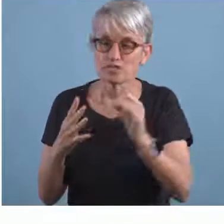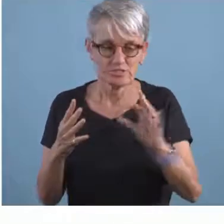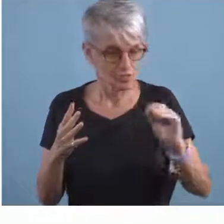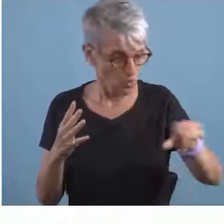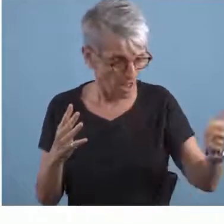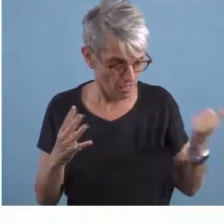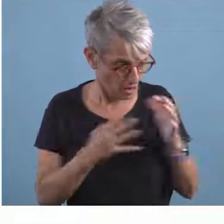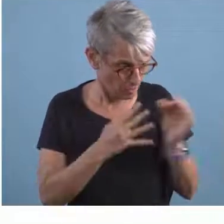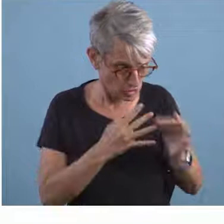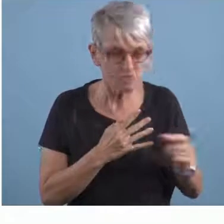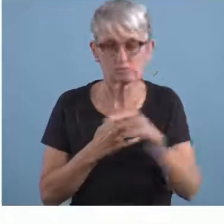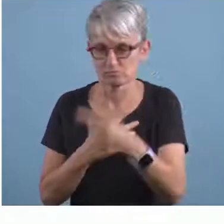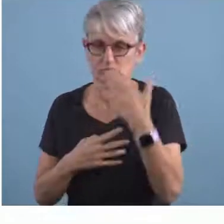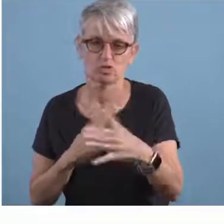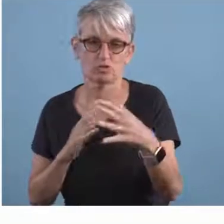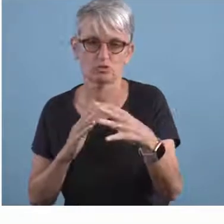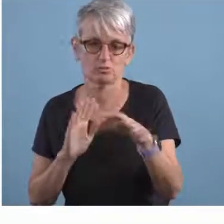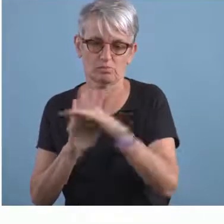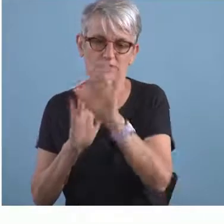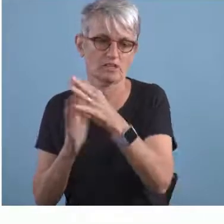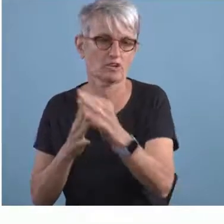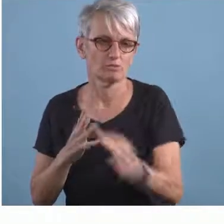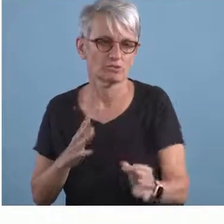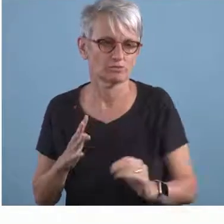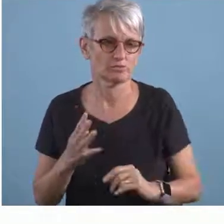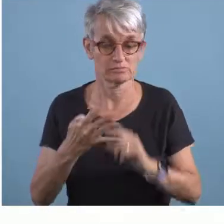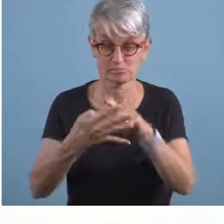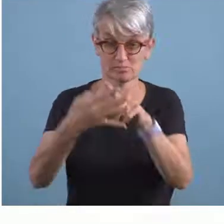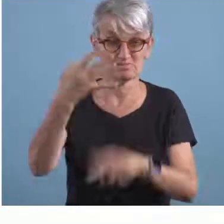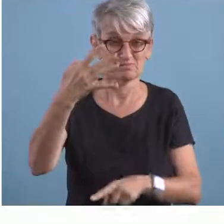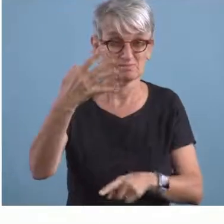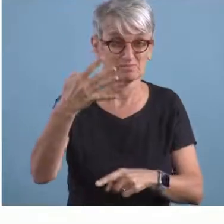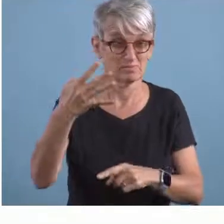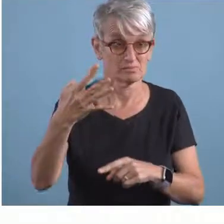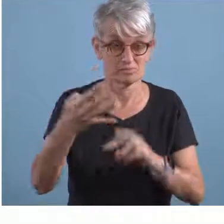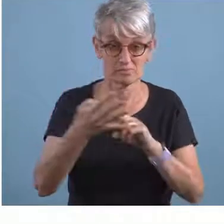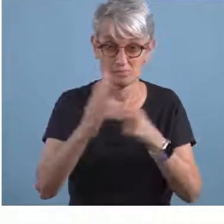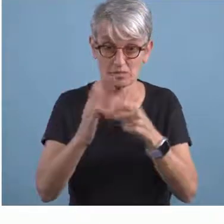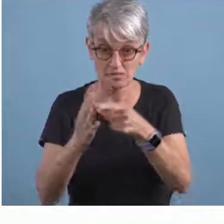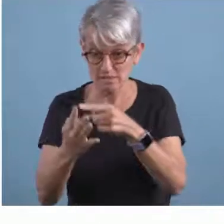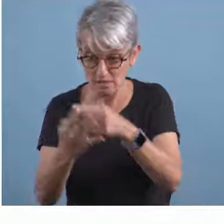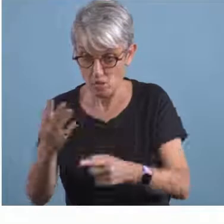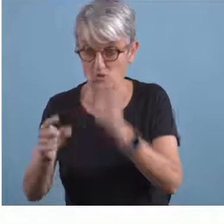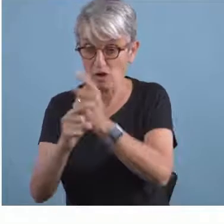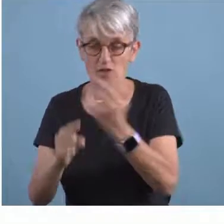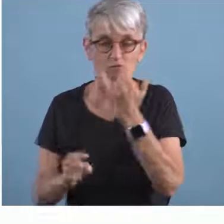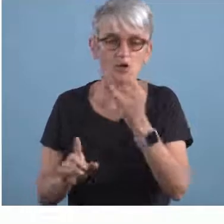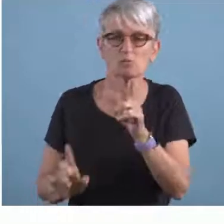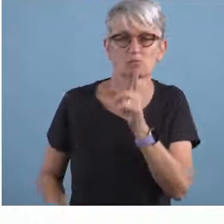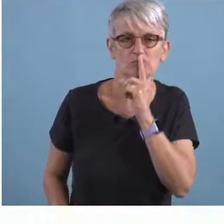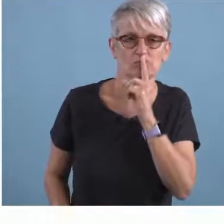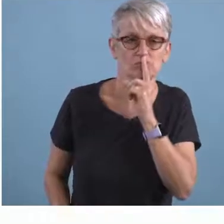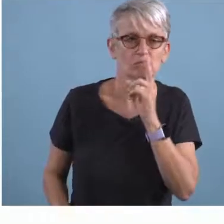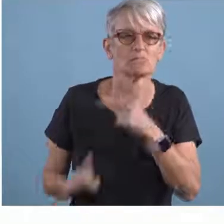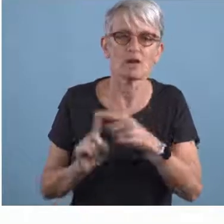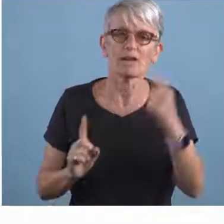no other options. I don't want to say that these are unequivocally right or wrong, but I do think